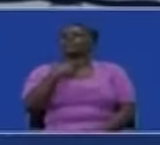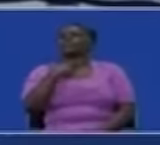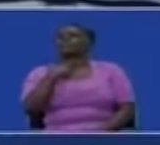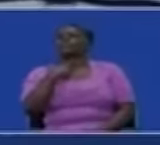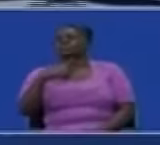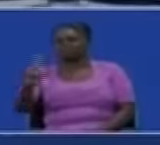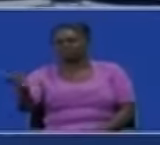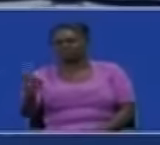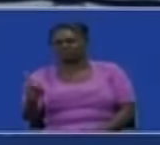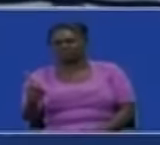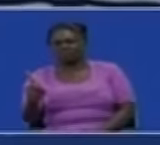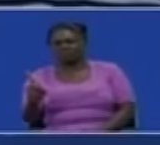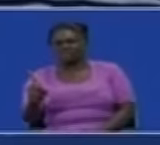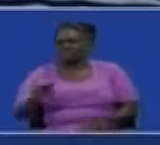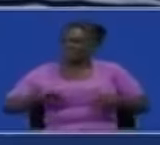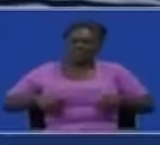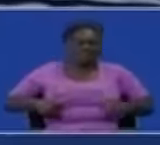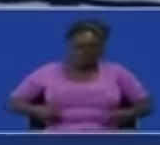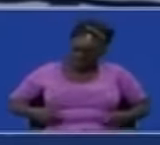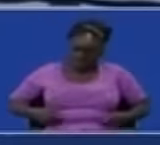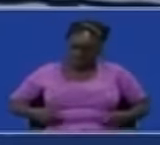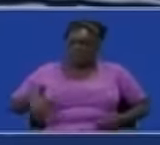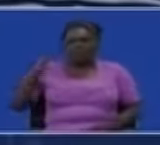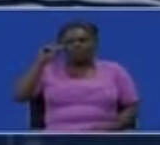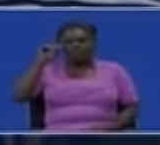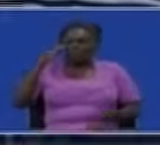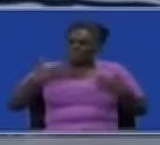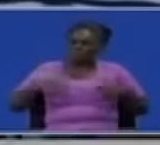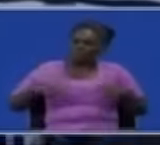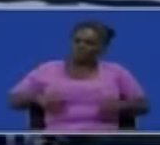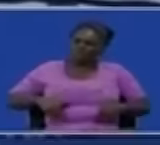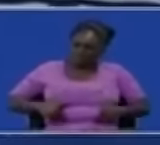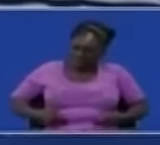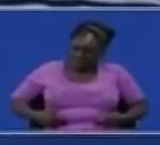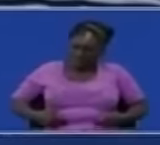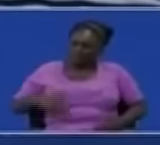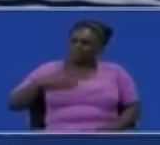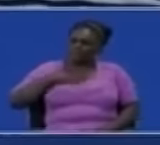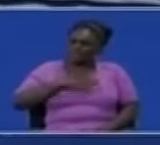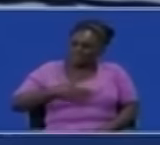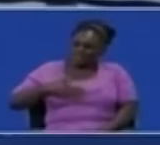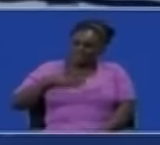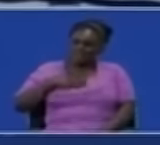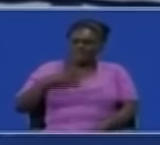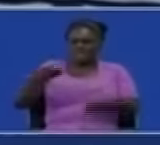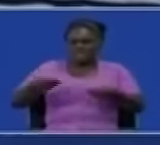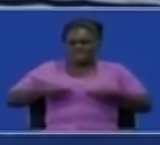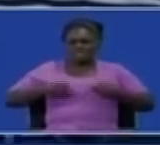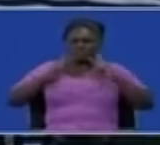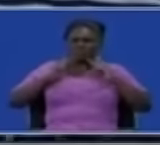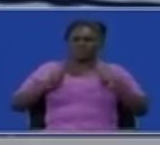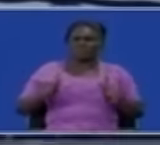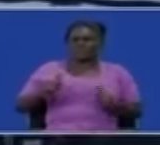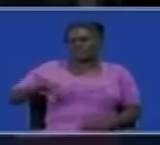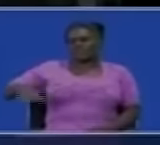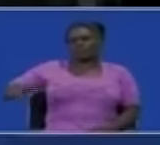uwe huko tu na ukiritimba. We are tired as Mombasa residents. We are tired. Please give us peace in